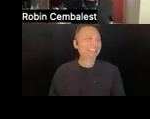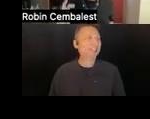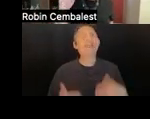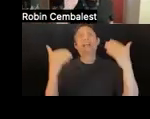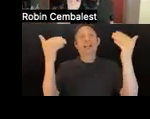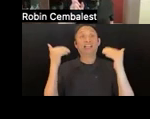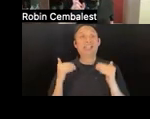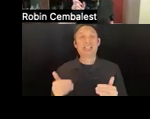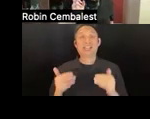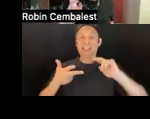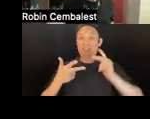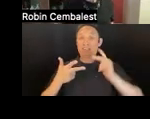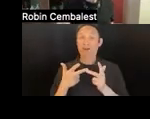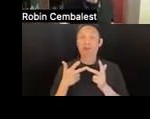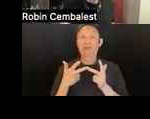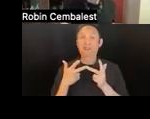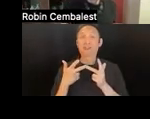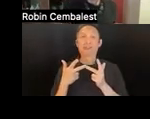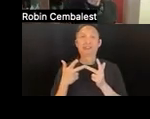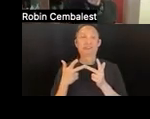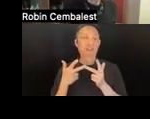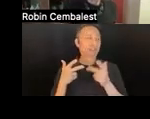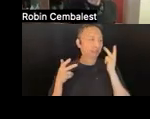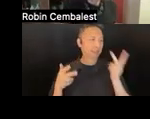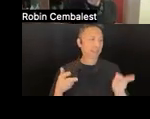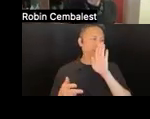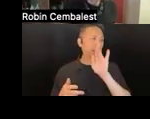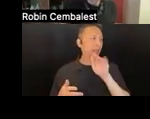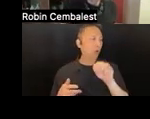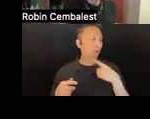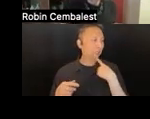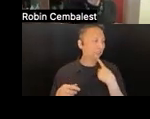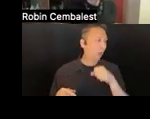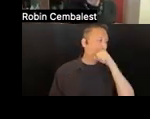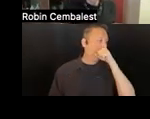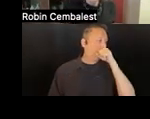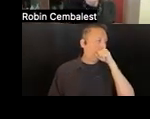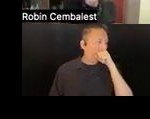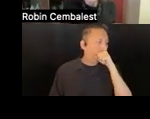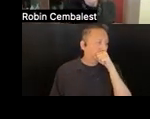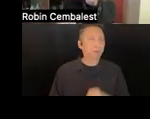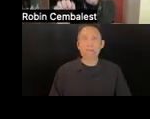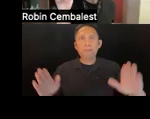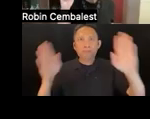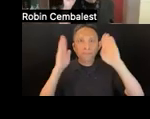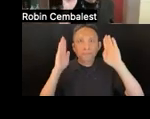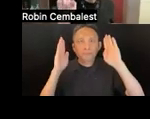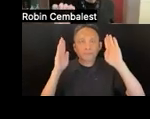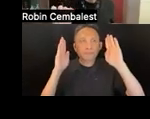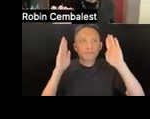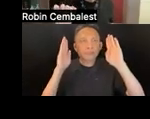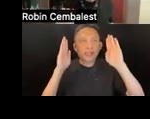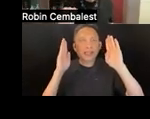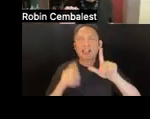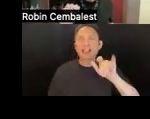getting, let's just read this bio. Listen, right? Listen to my new single. That's the